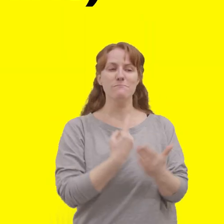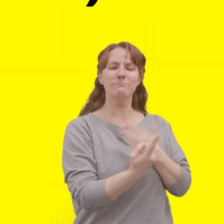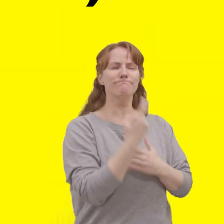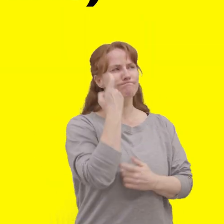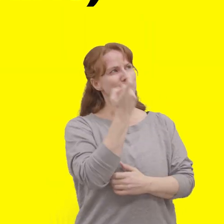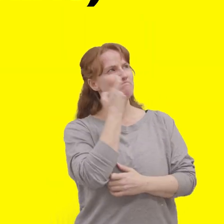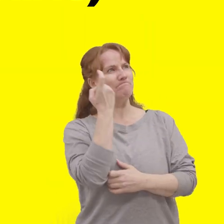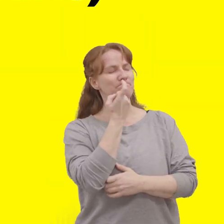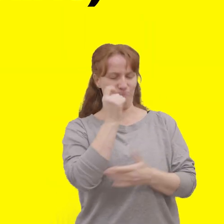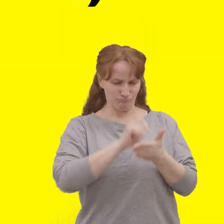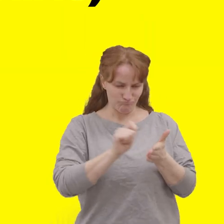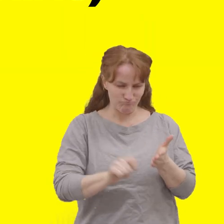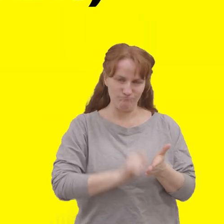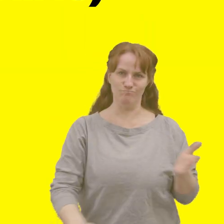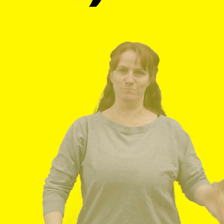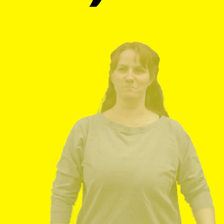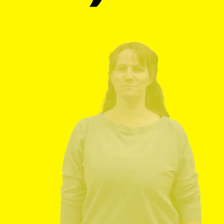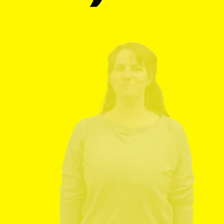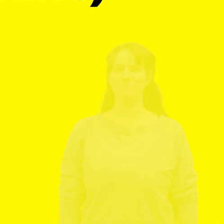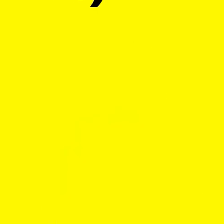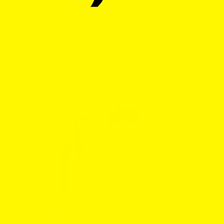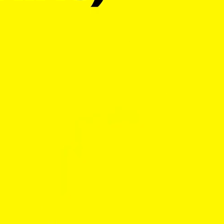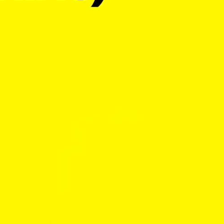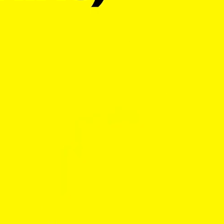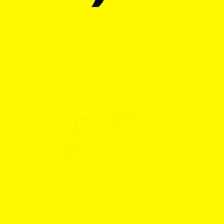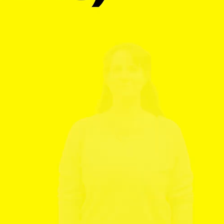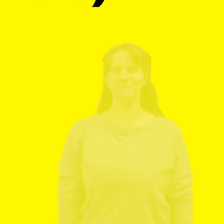by yourself, have a think and write it down.